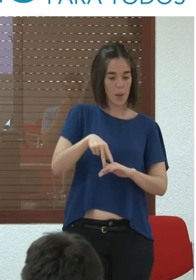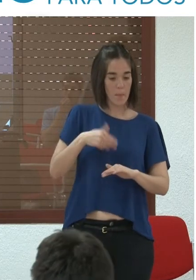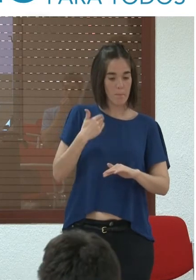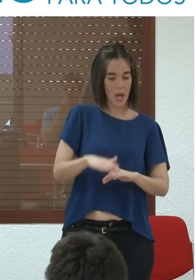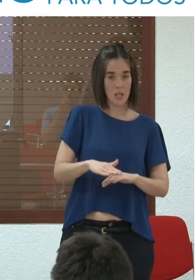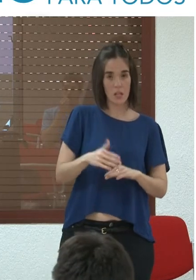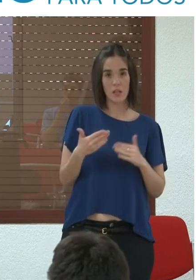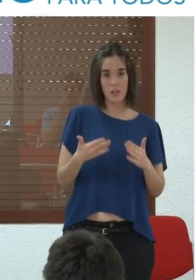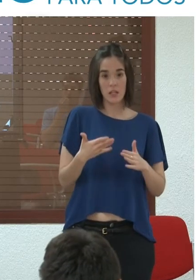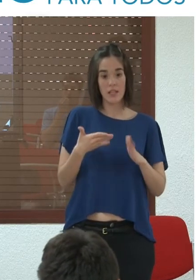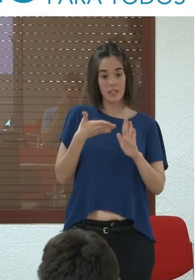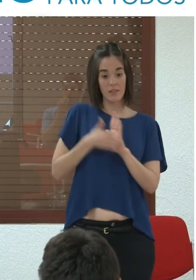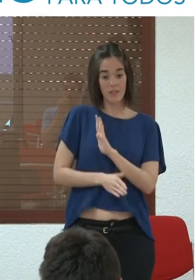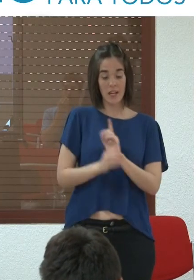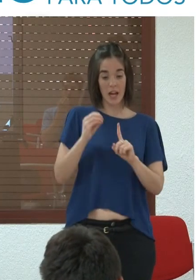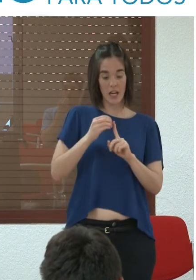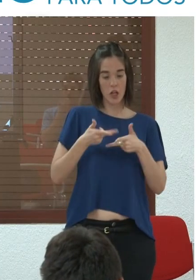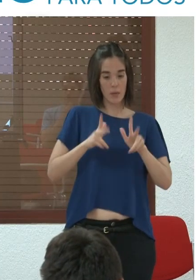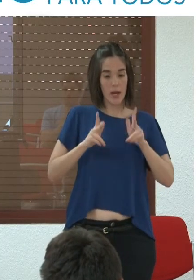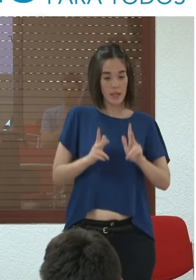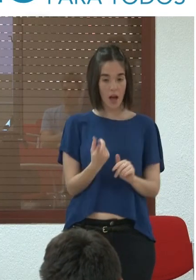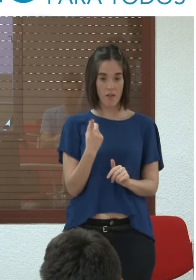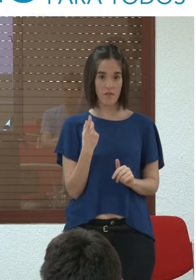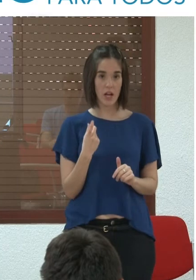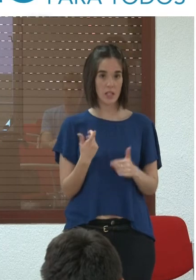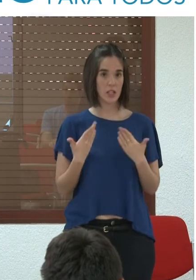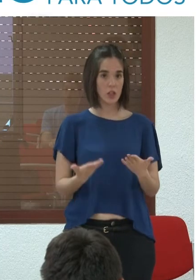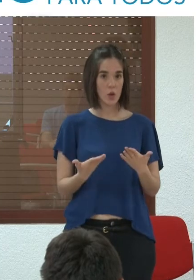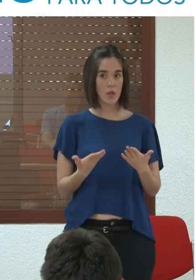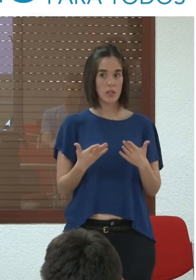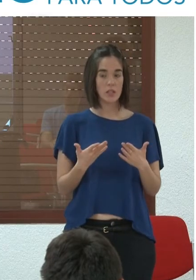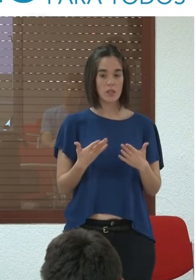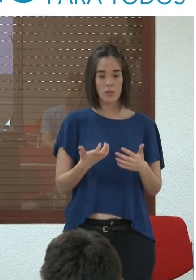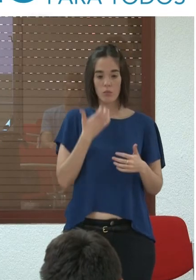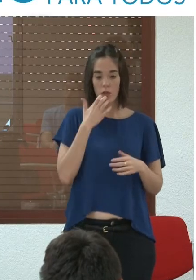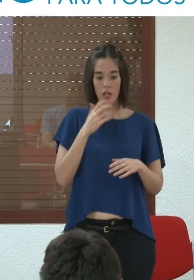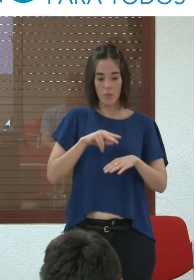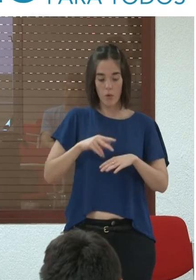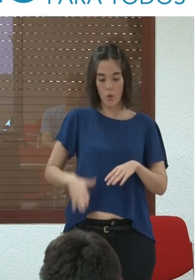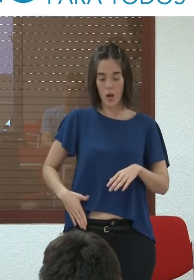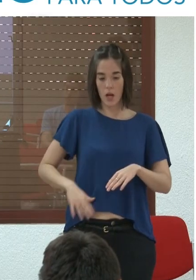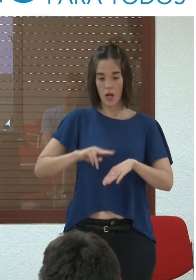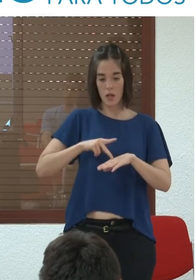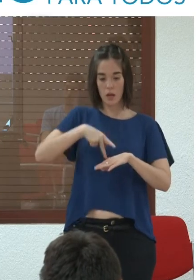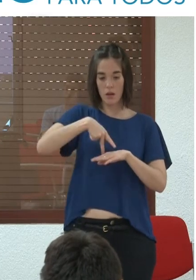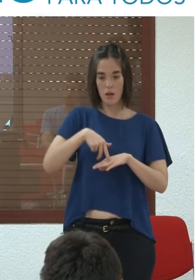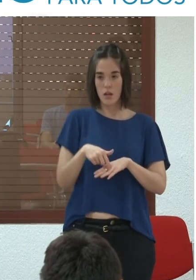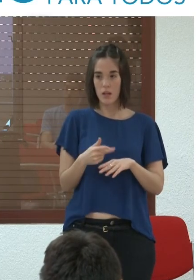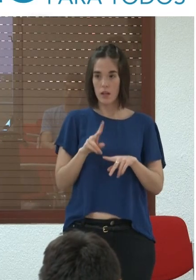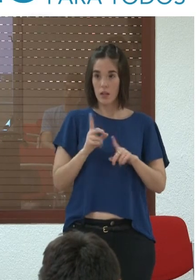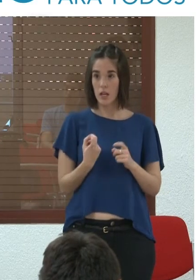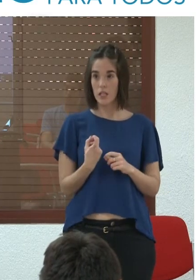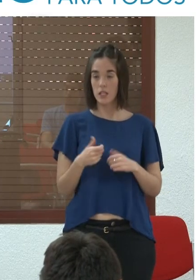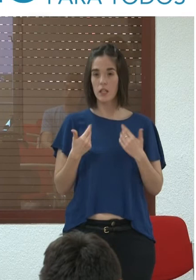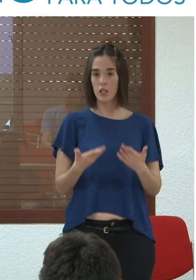leg, whereas a normal leg has 9, the movement is not very natural. They don't raise, for example, the hip as much